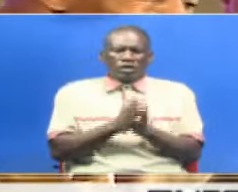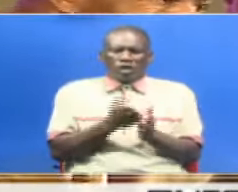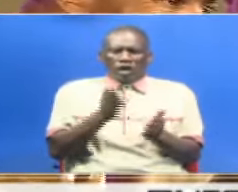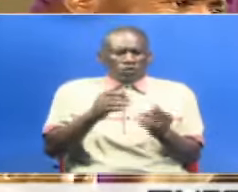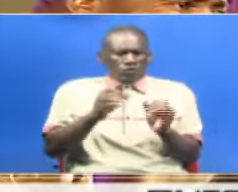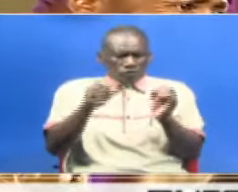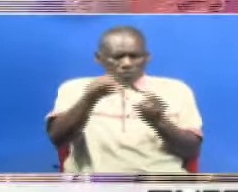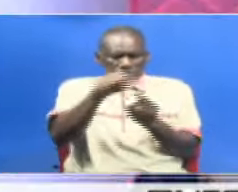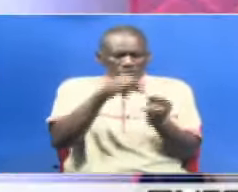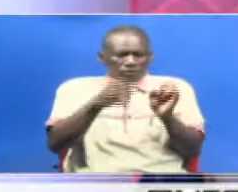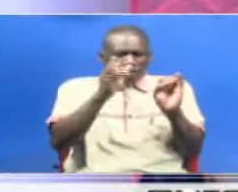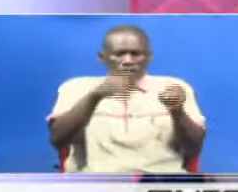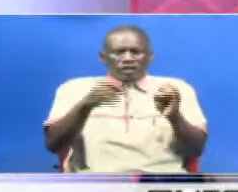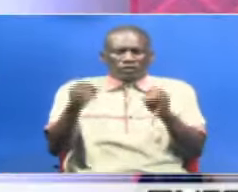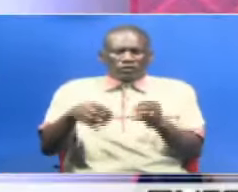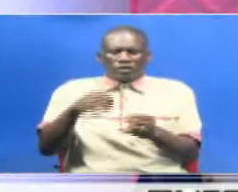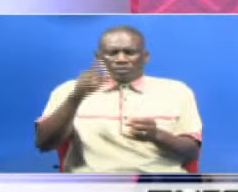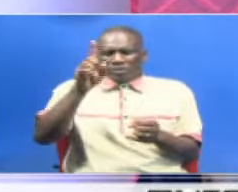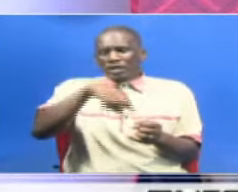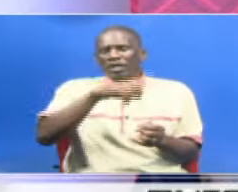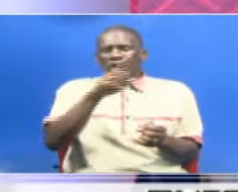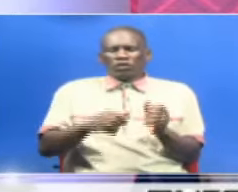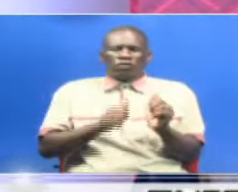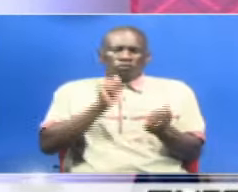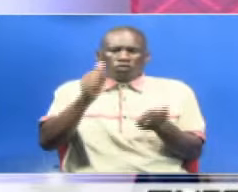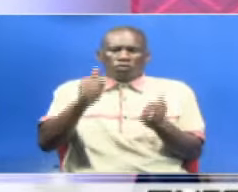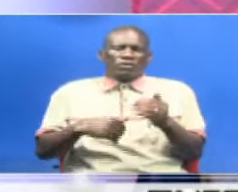have been banned from competing for the next